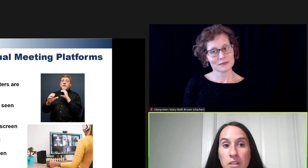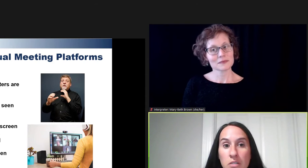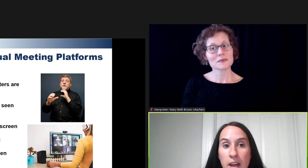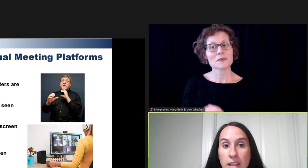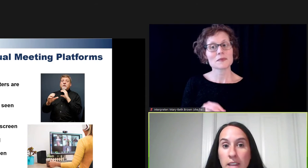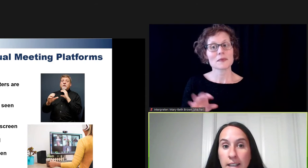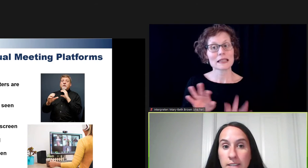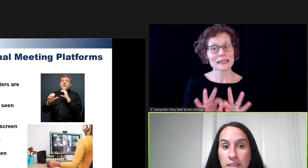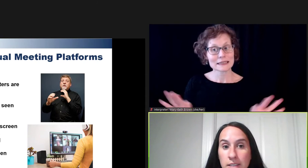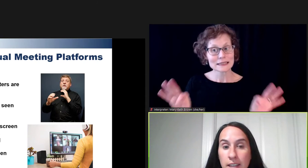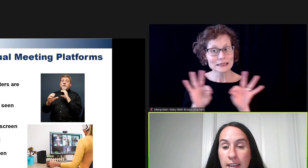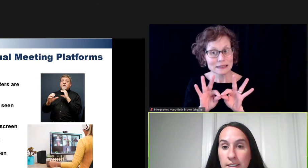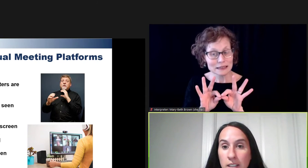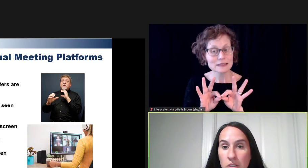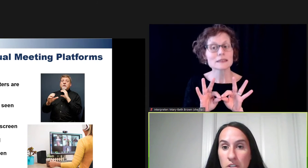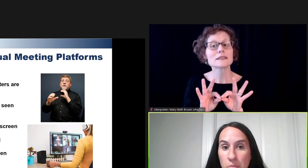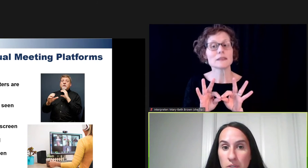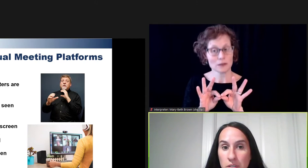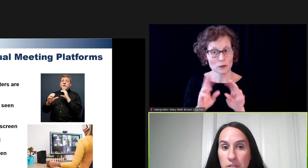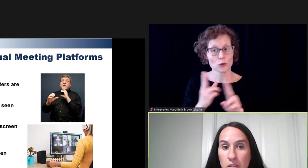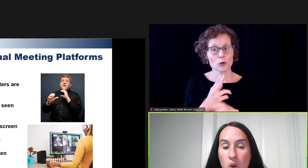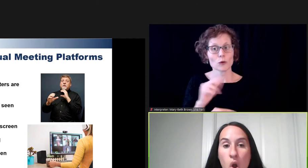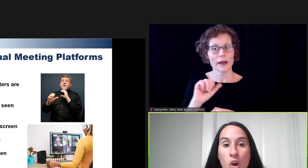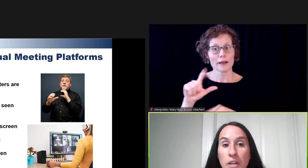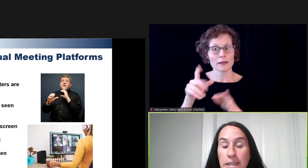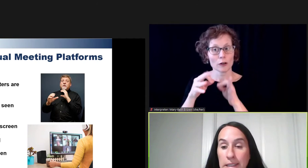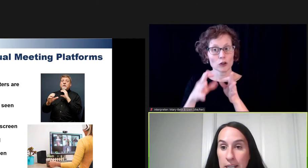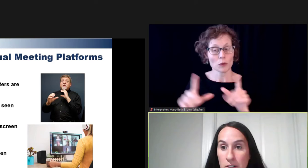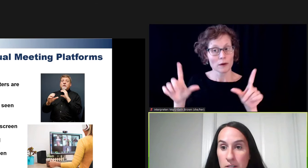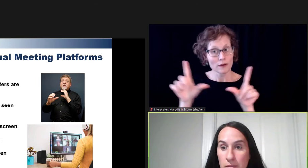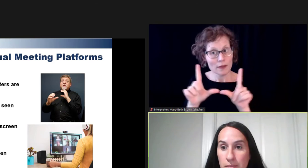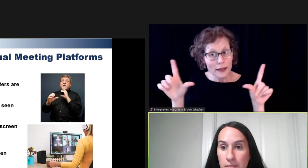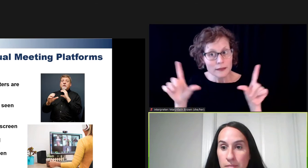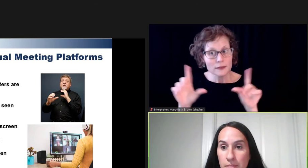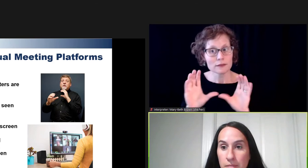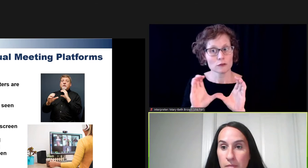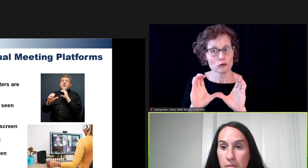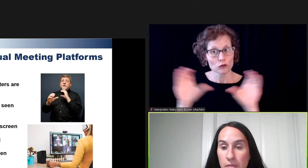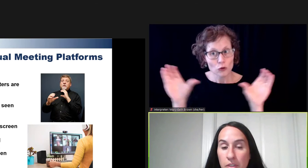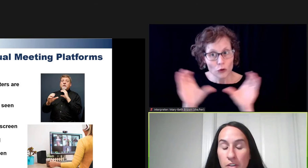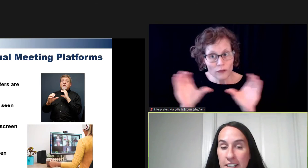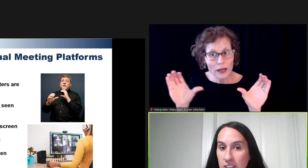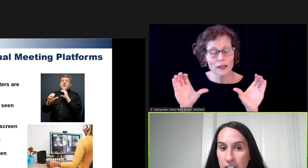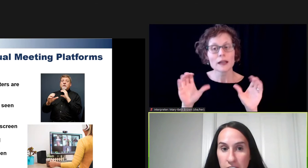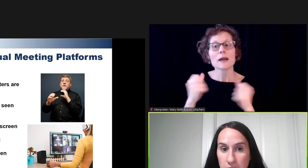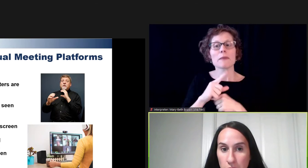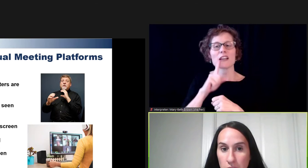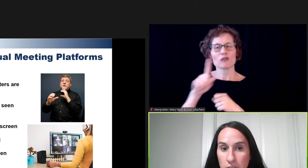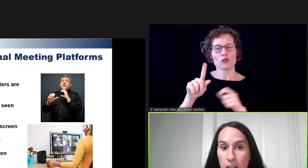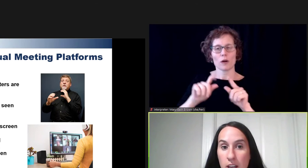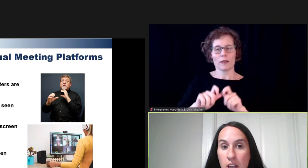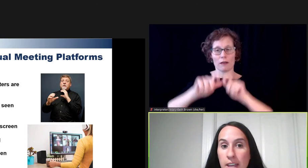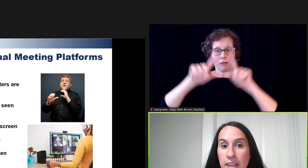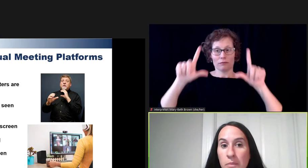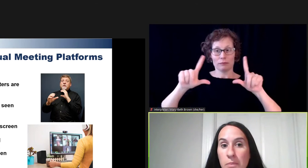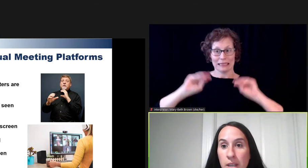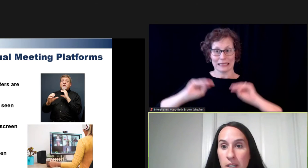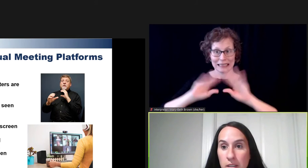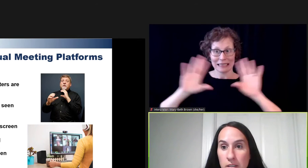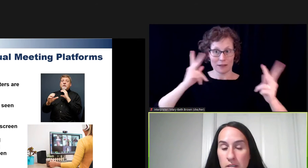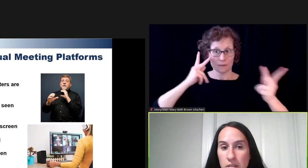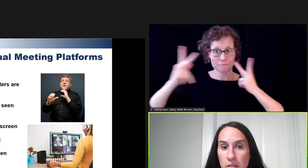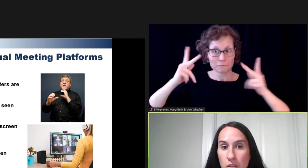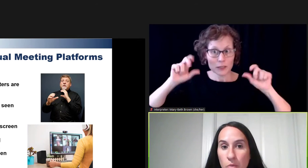It's critical that licensed ASL interpreters are clear, they're easily visible, they can